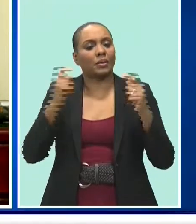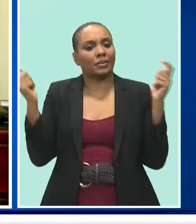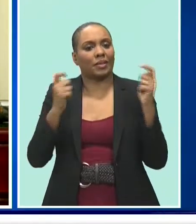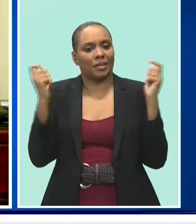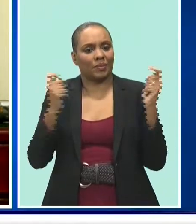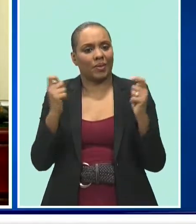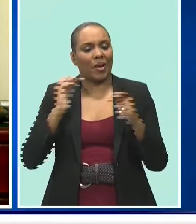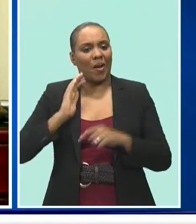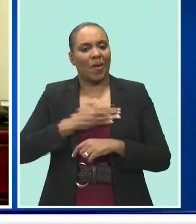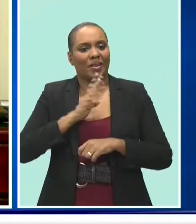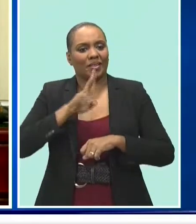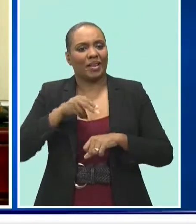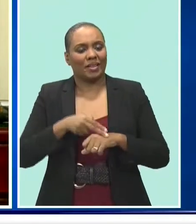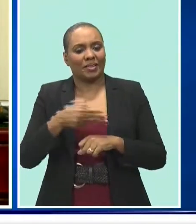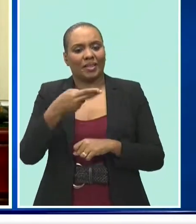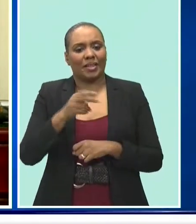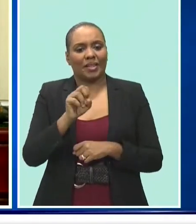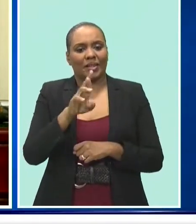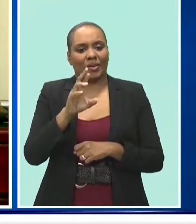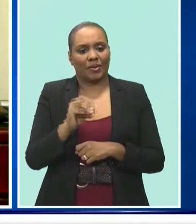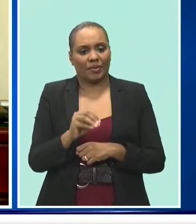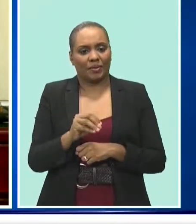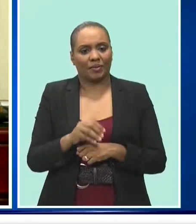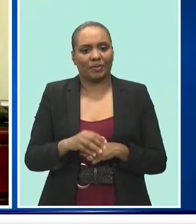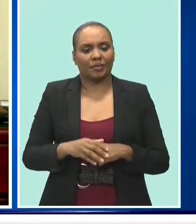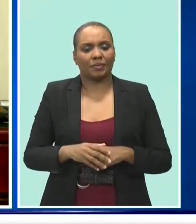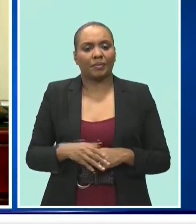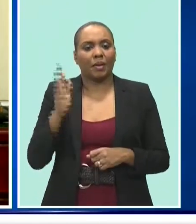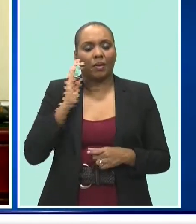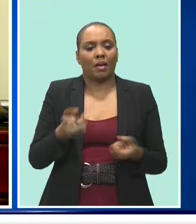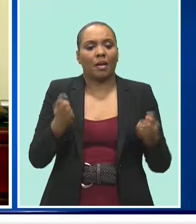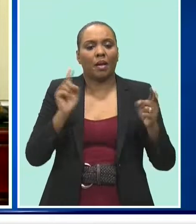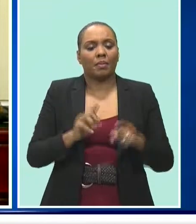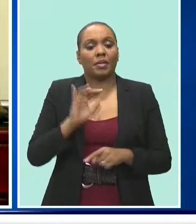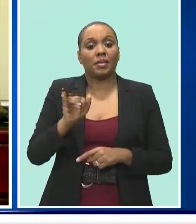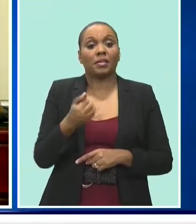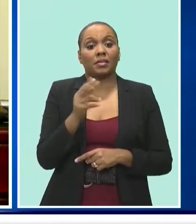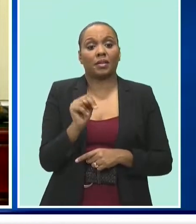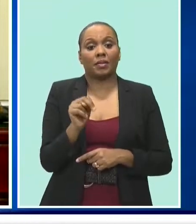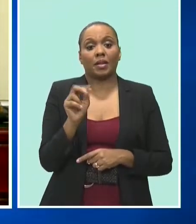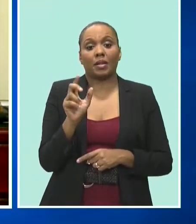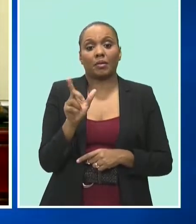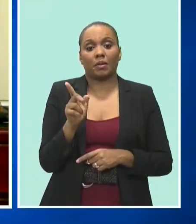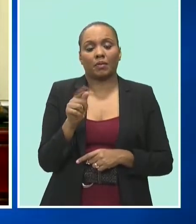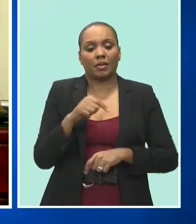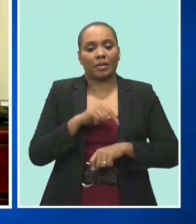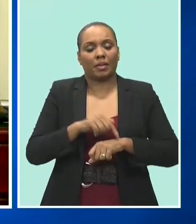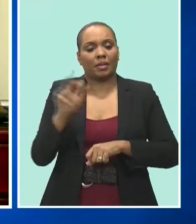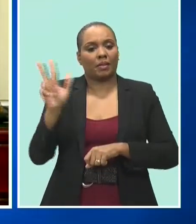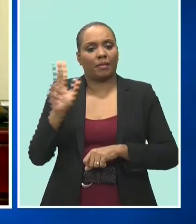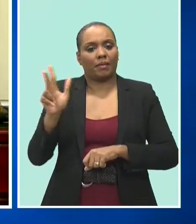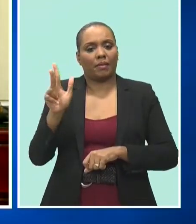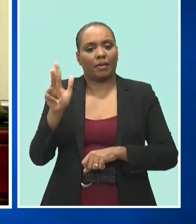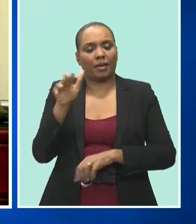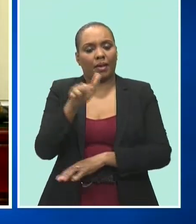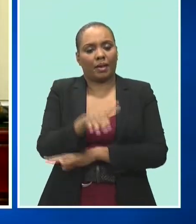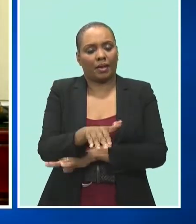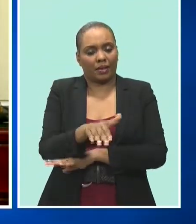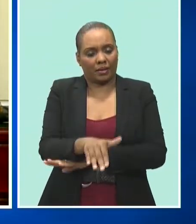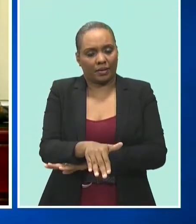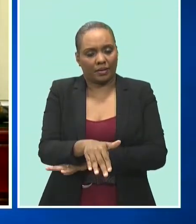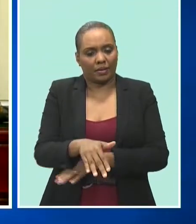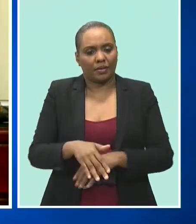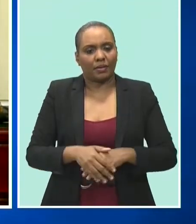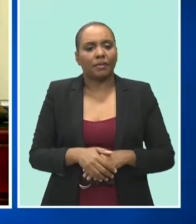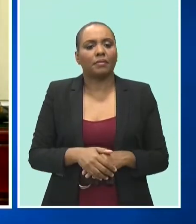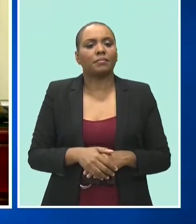national hero. This ceremony will take place on the 21st of January at 3 p.m. at the garden